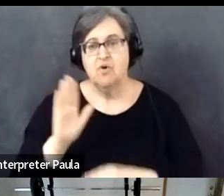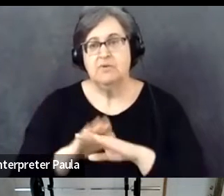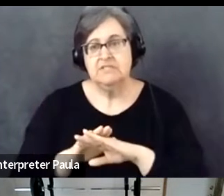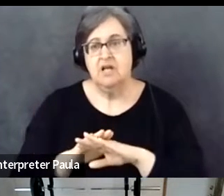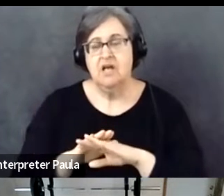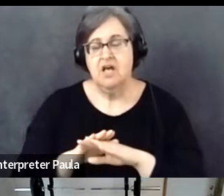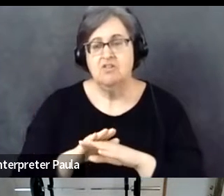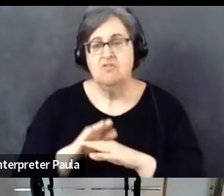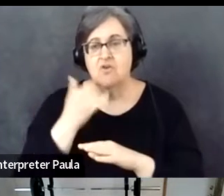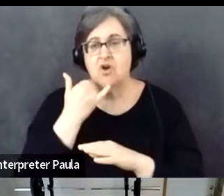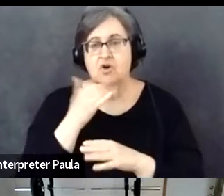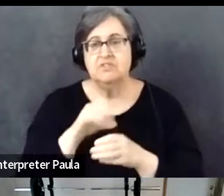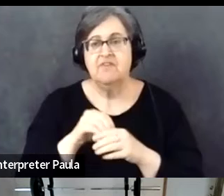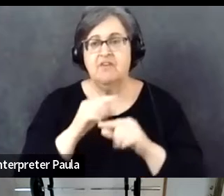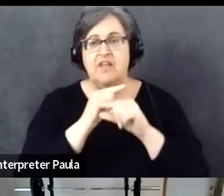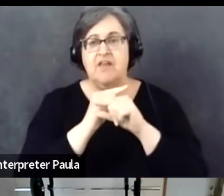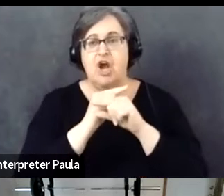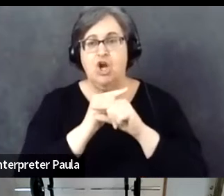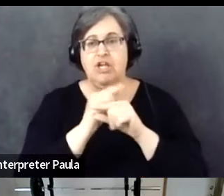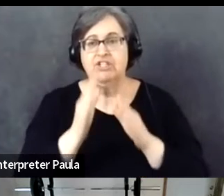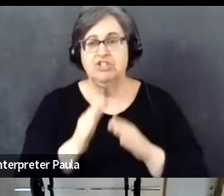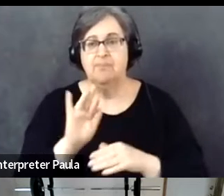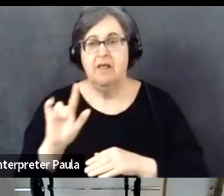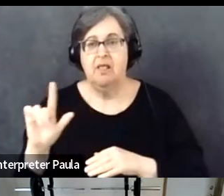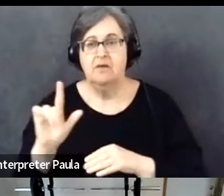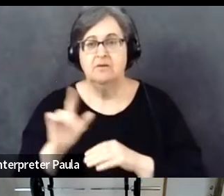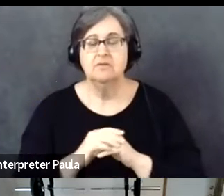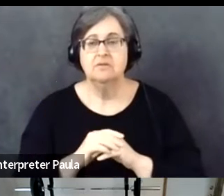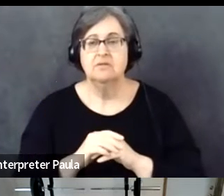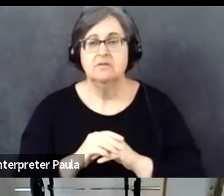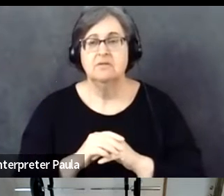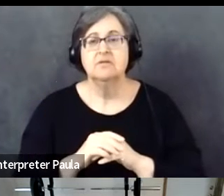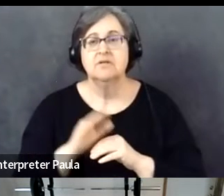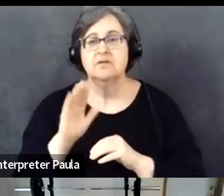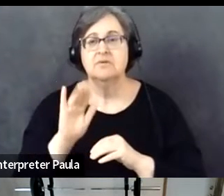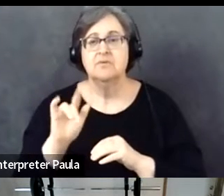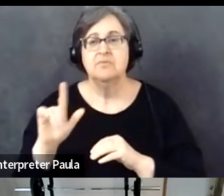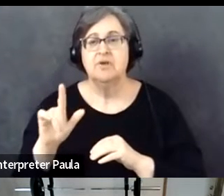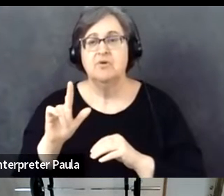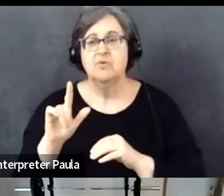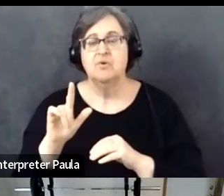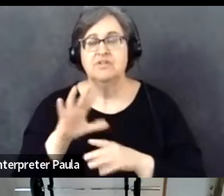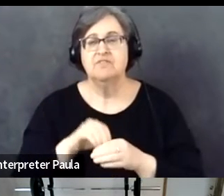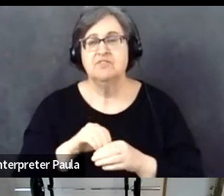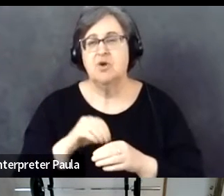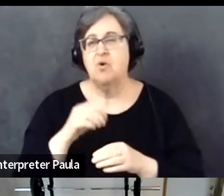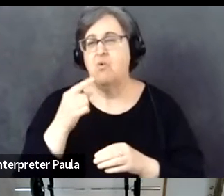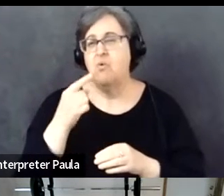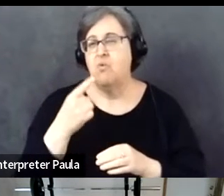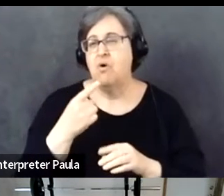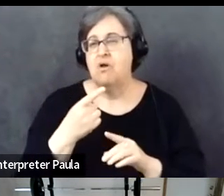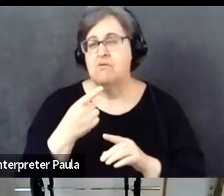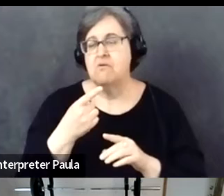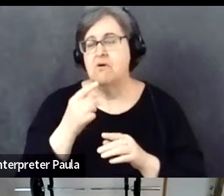in the guardianship bill, and he was involved in one of the 10 sections of that